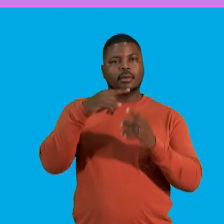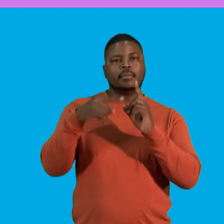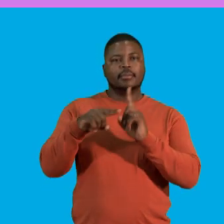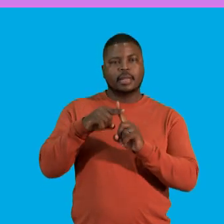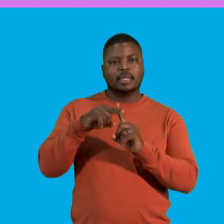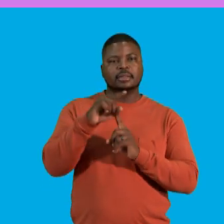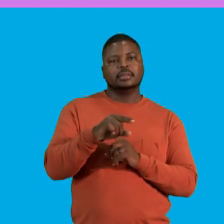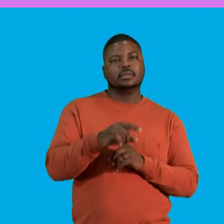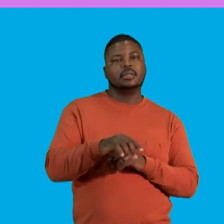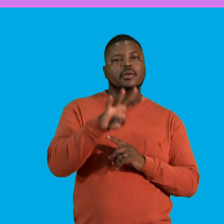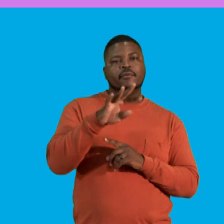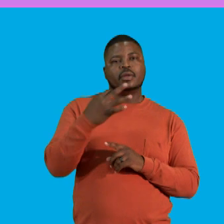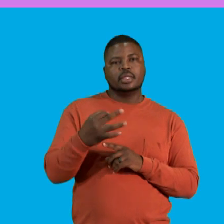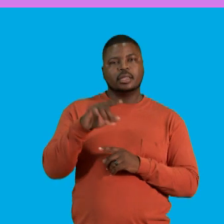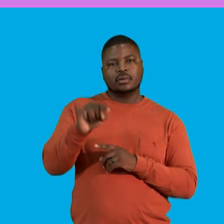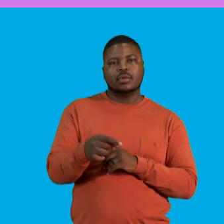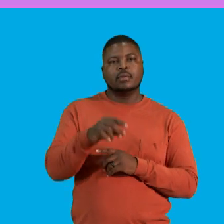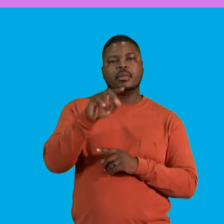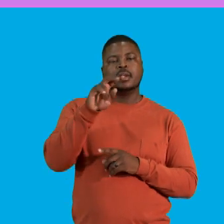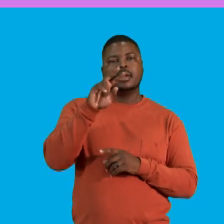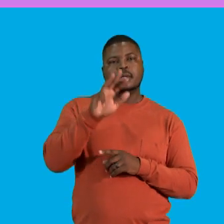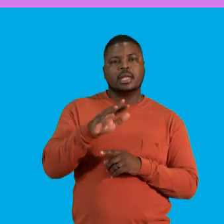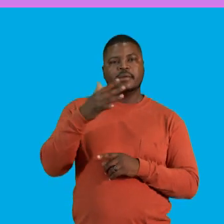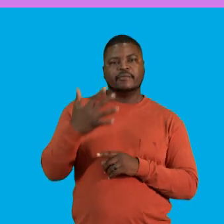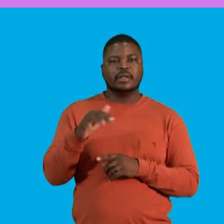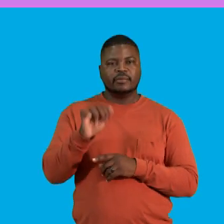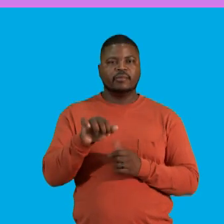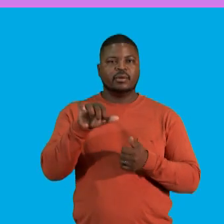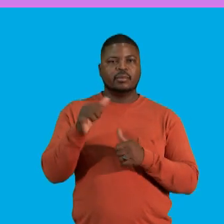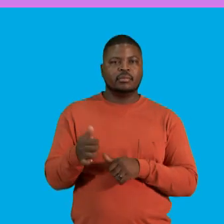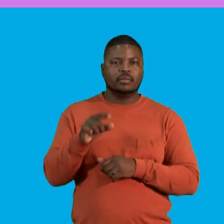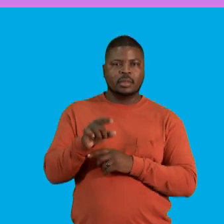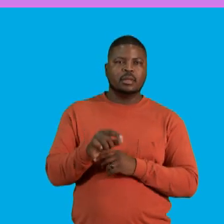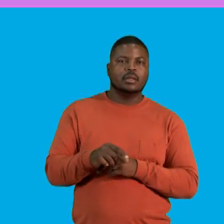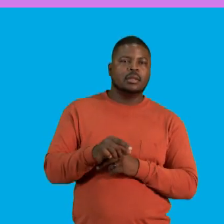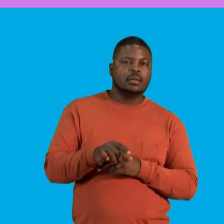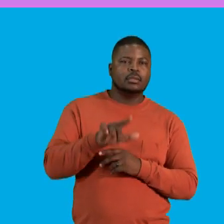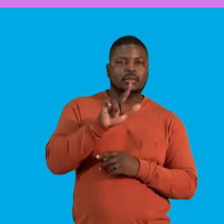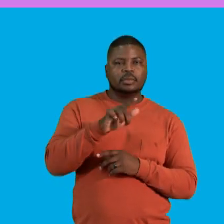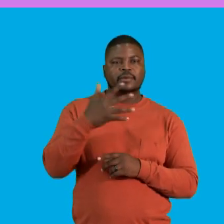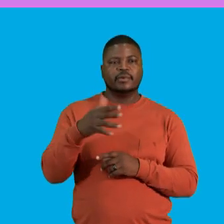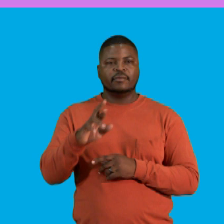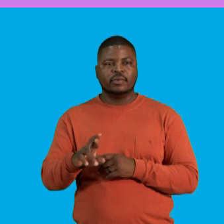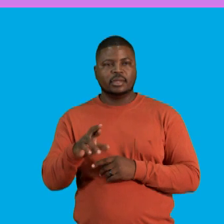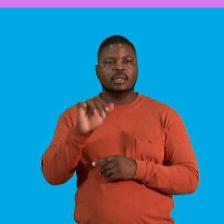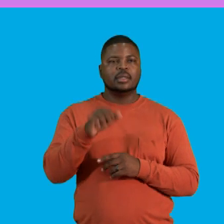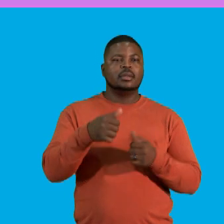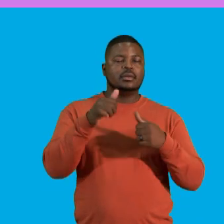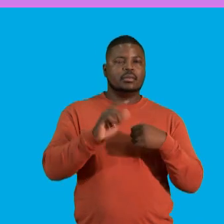cents plus 75 rand plus 65 rand 49 cents.